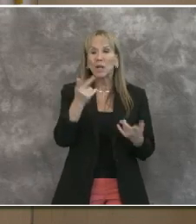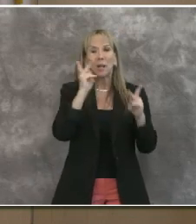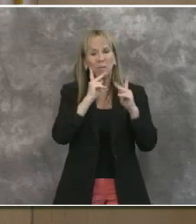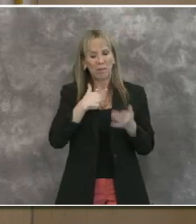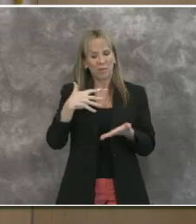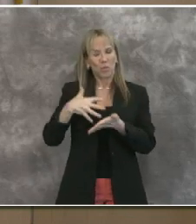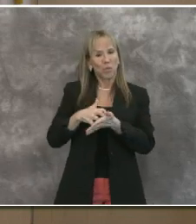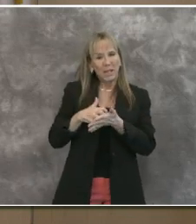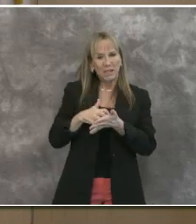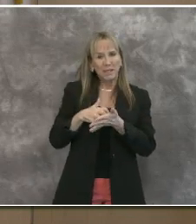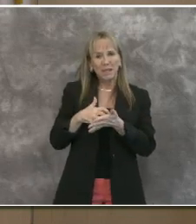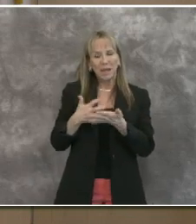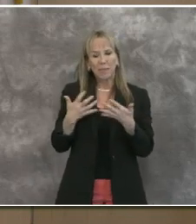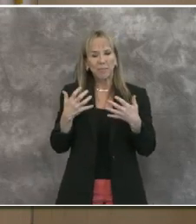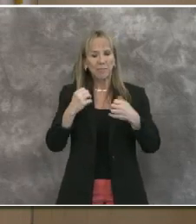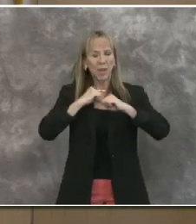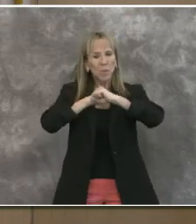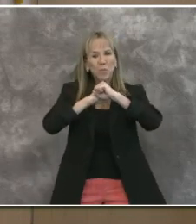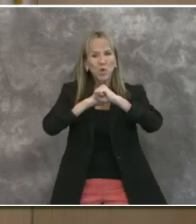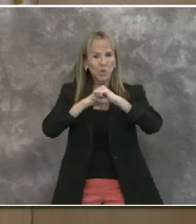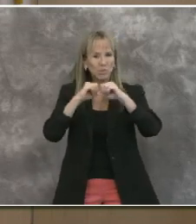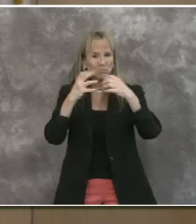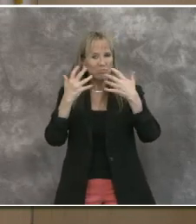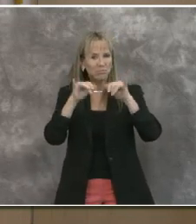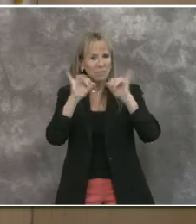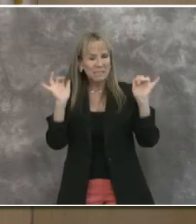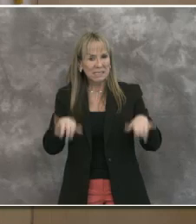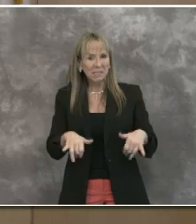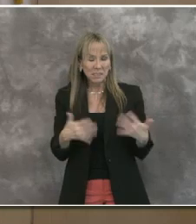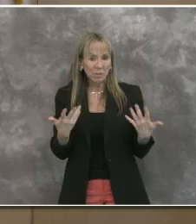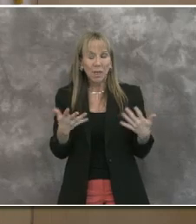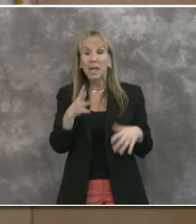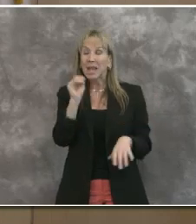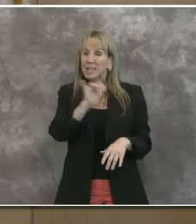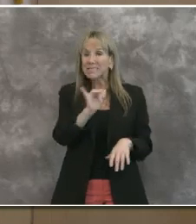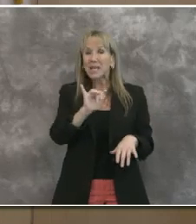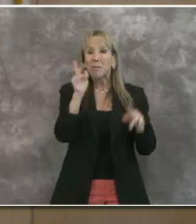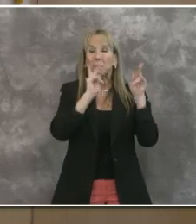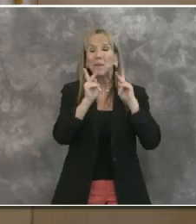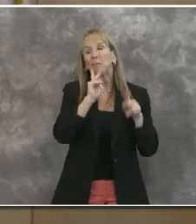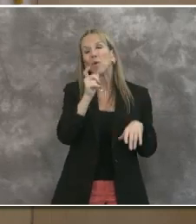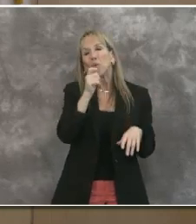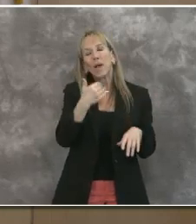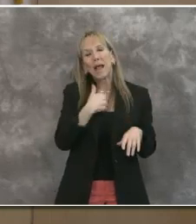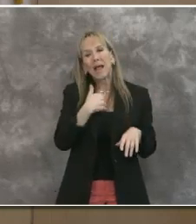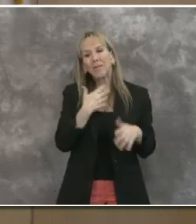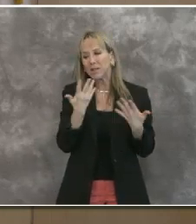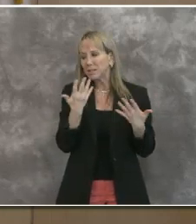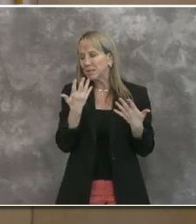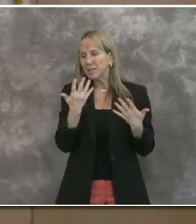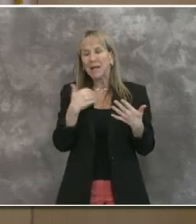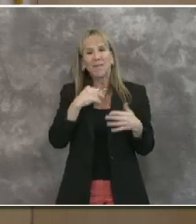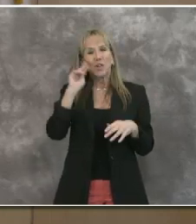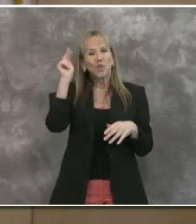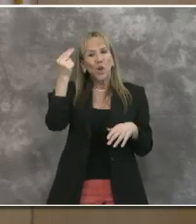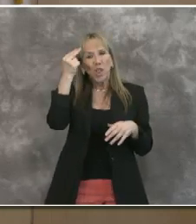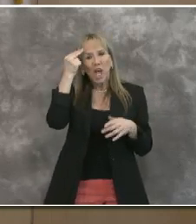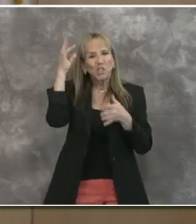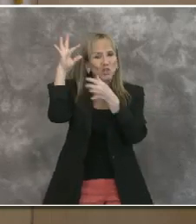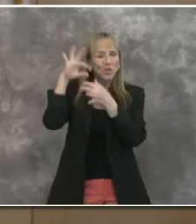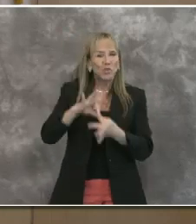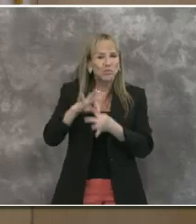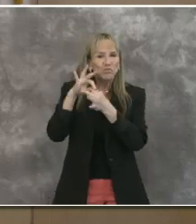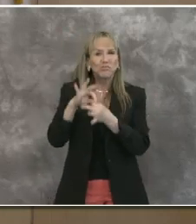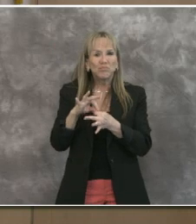immune systems, which would be caused by the latter situation, as well as individuals with neurological conditions or